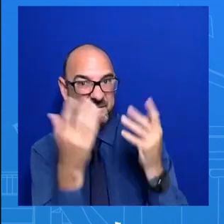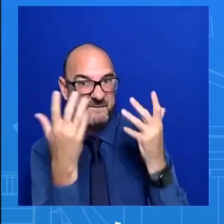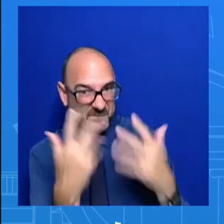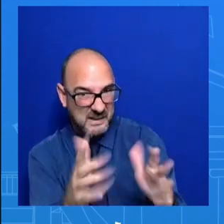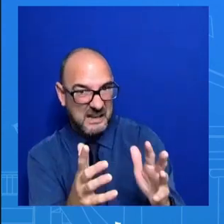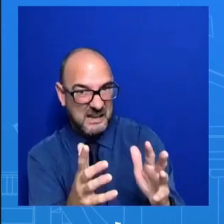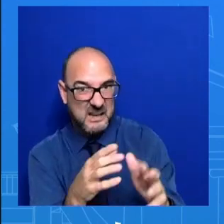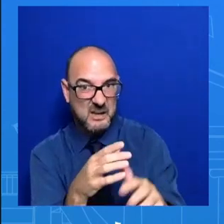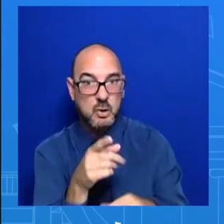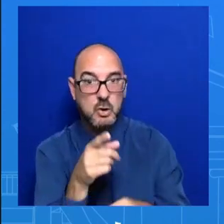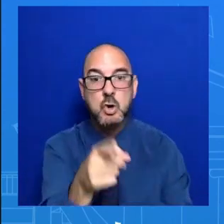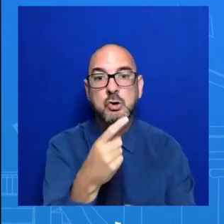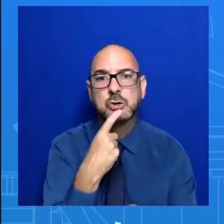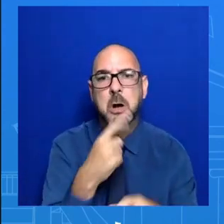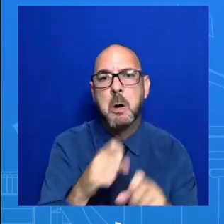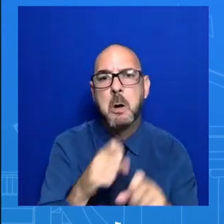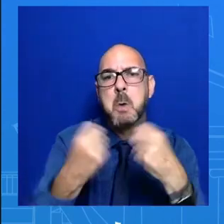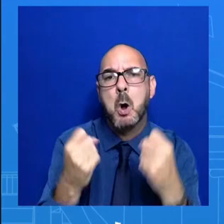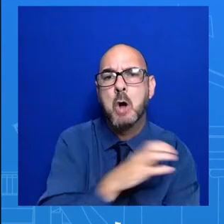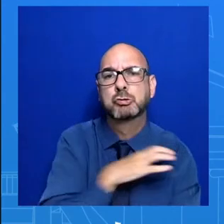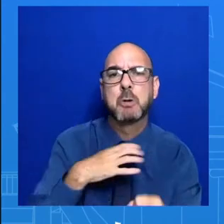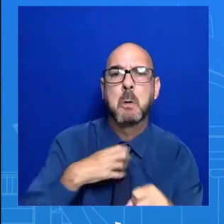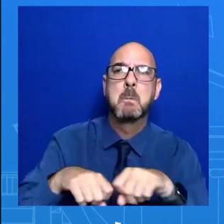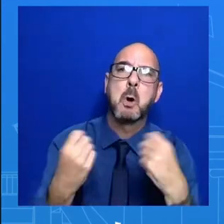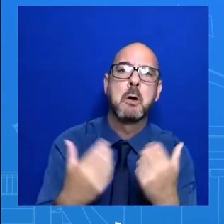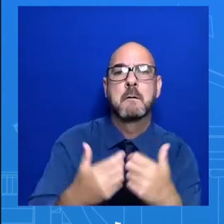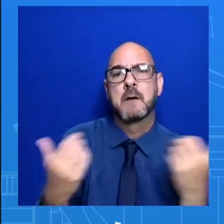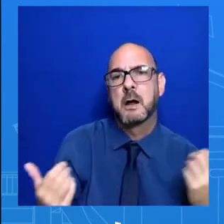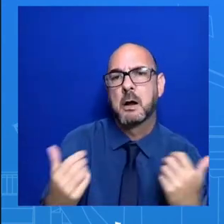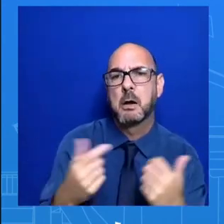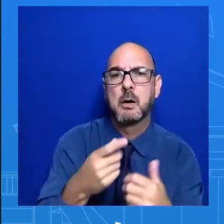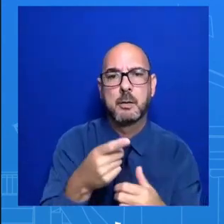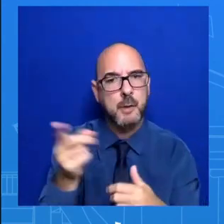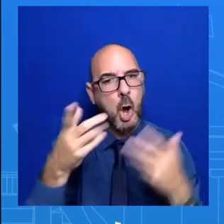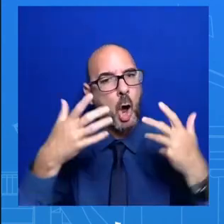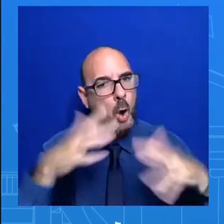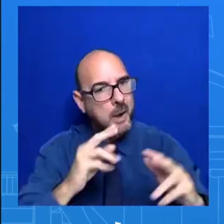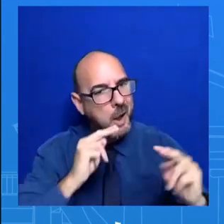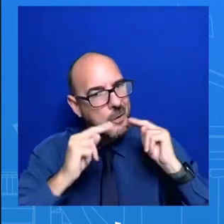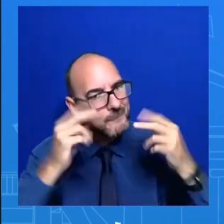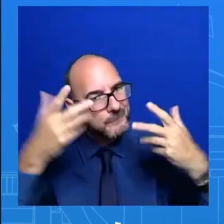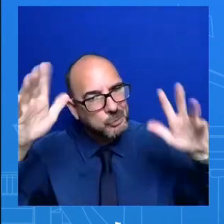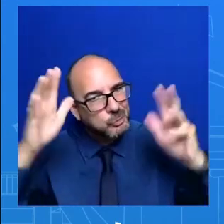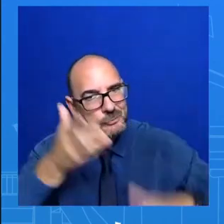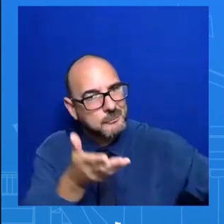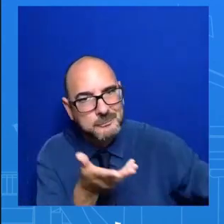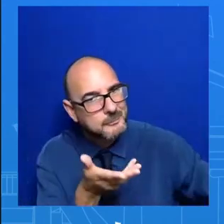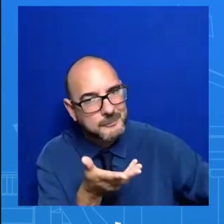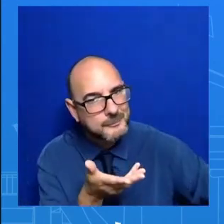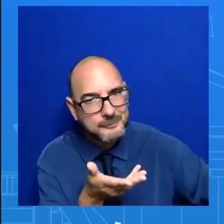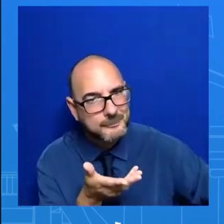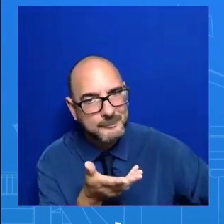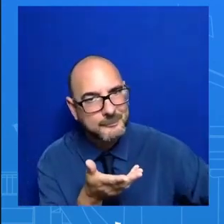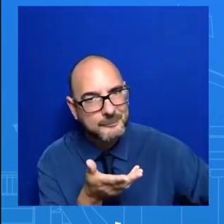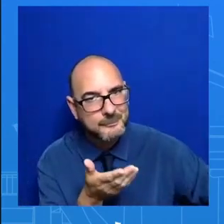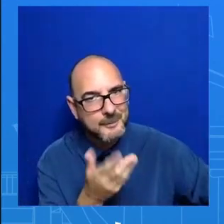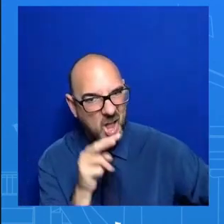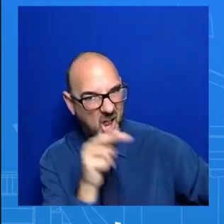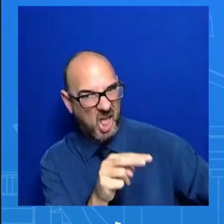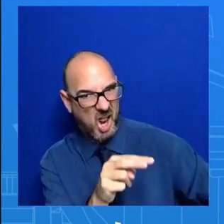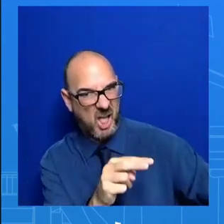it's divided, to be more clear. And they came and they did that. And so that matters. We've been able, during this